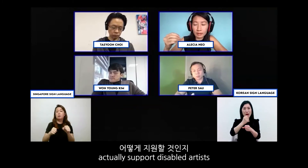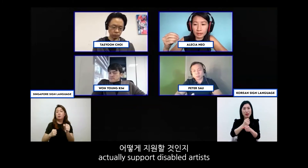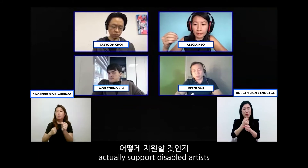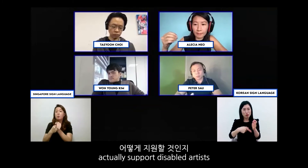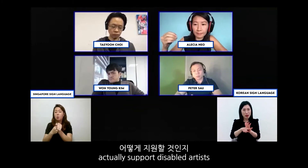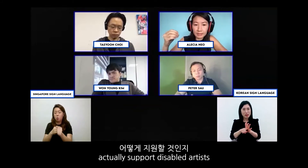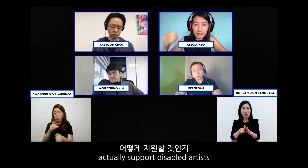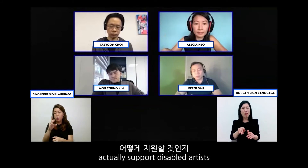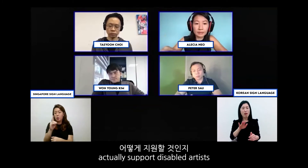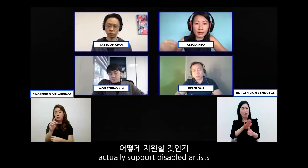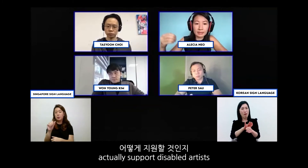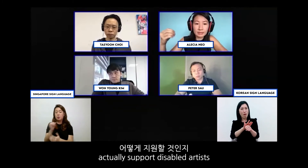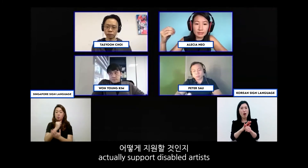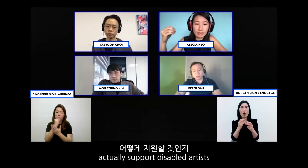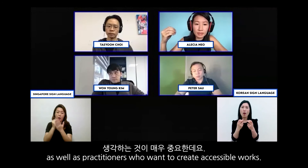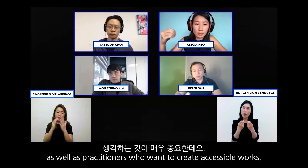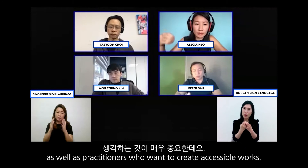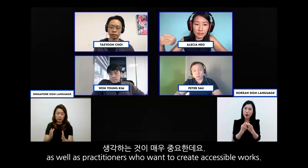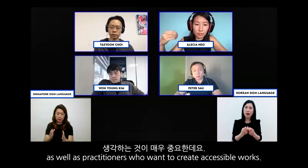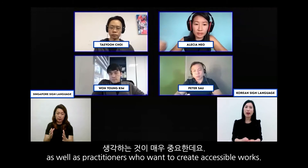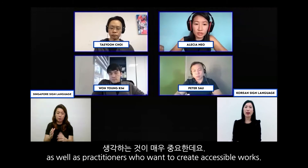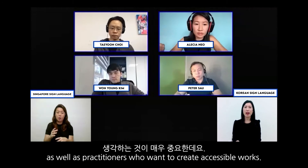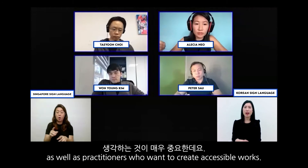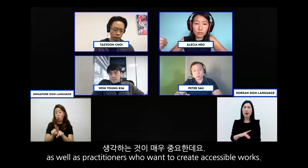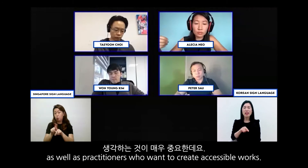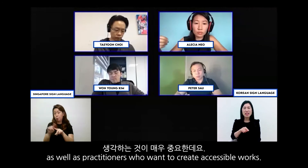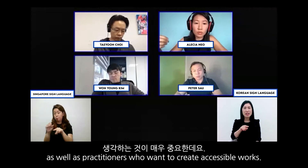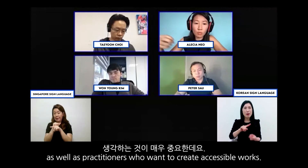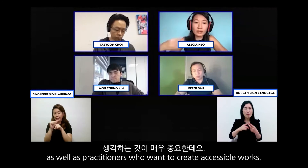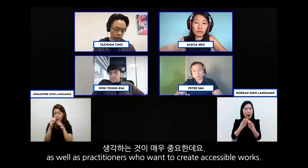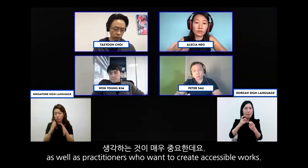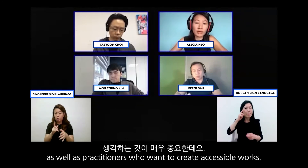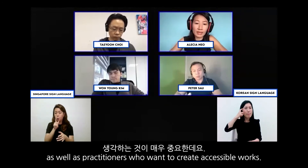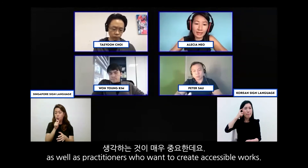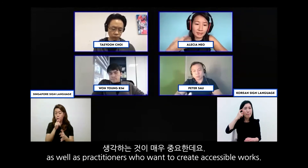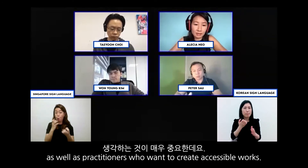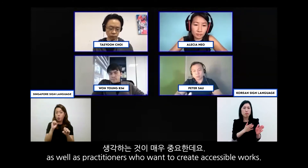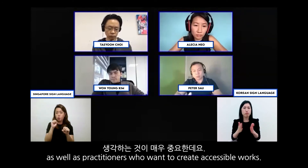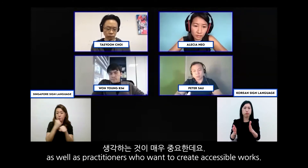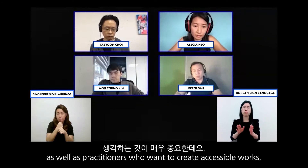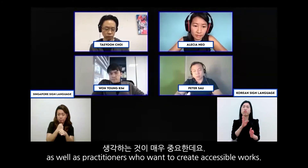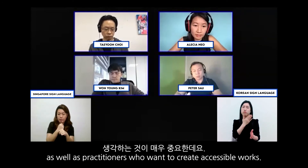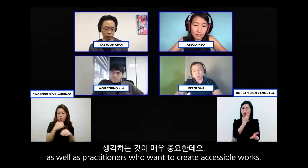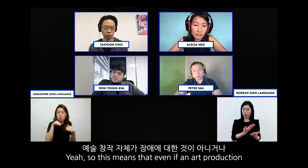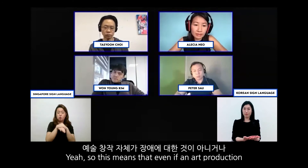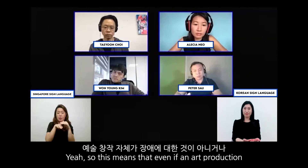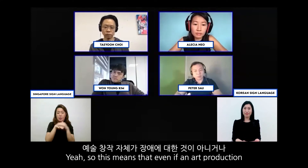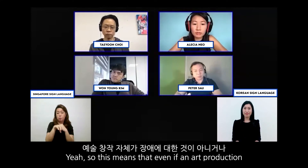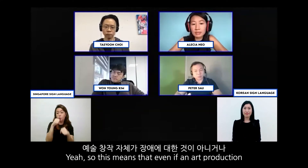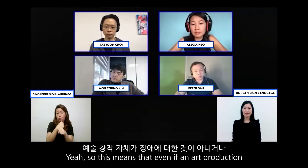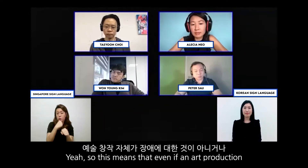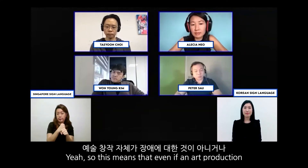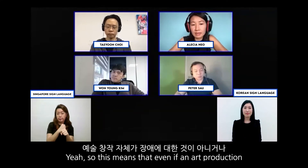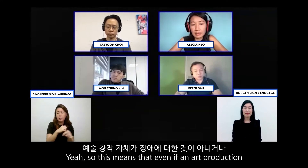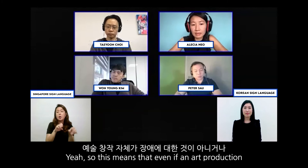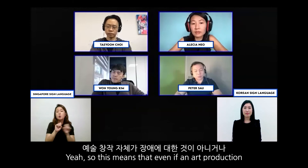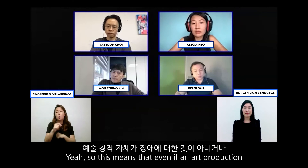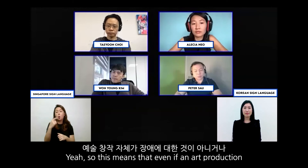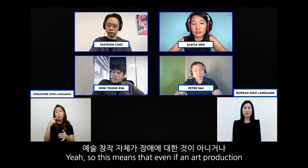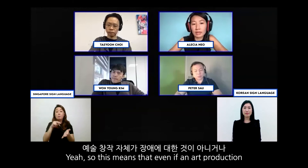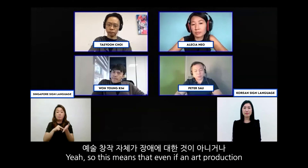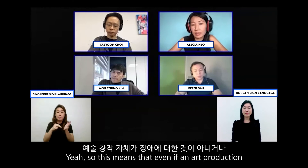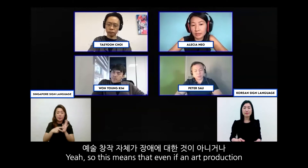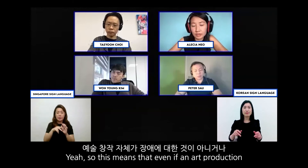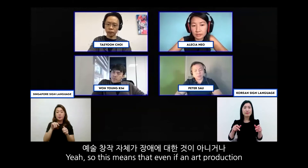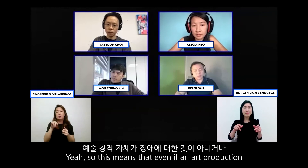support disabled artists as well as practitioners who want to create accessible works. Yeah, so this means that even